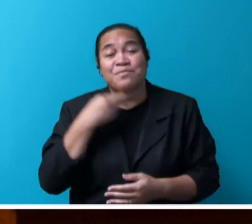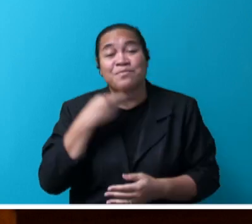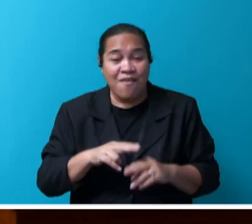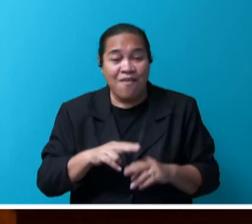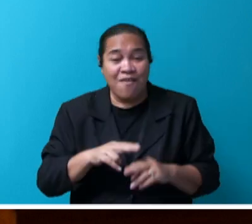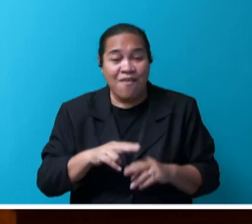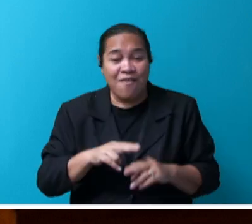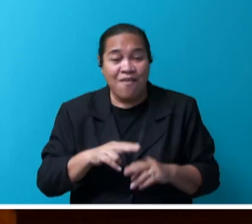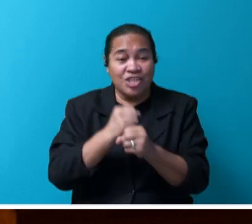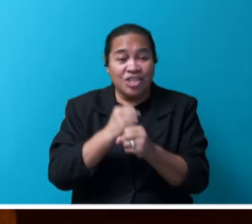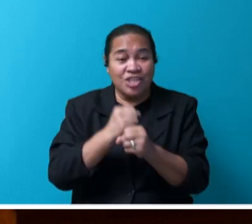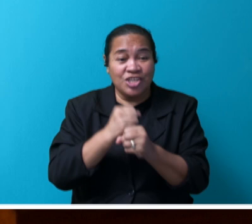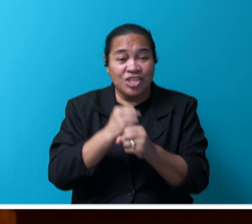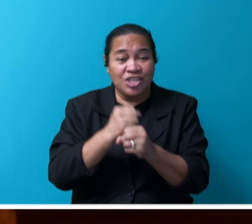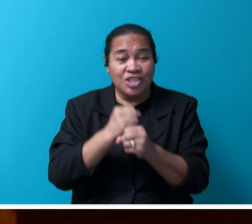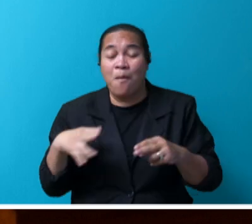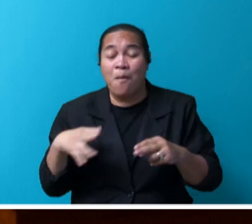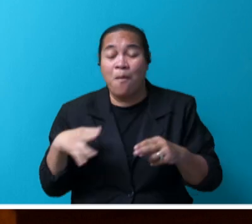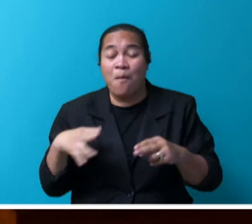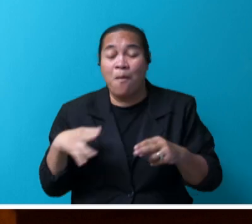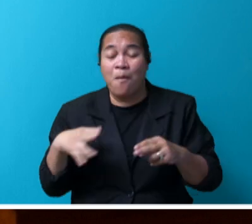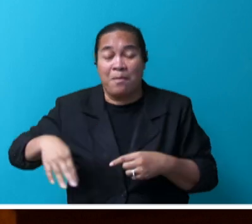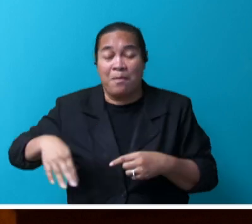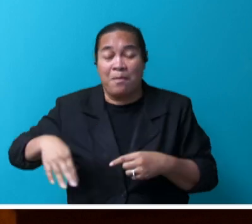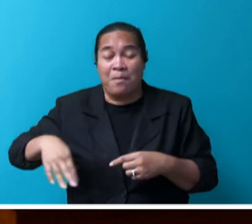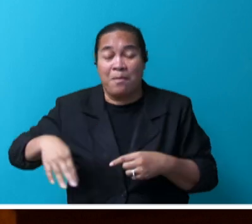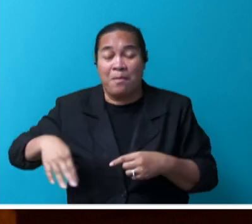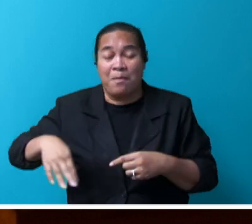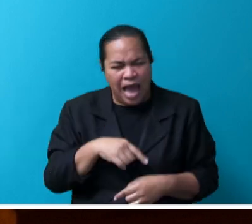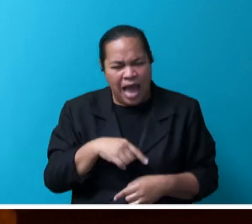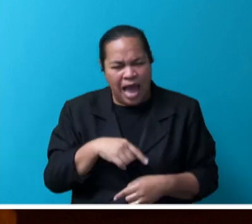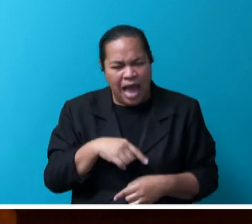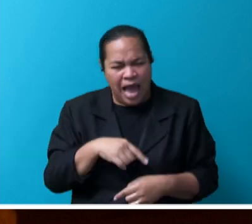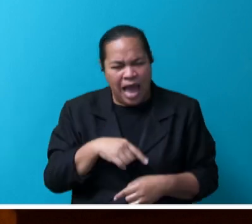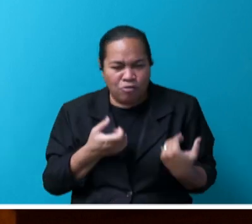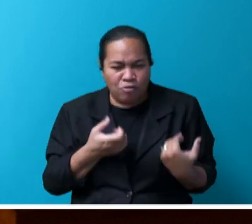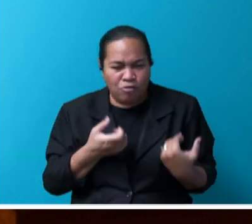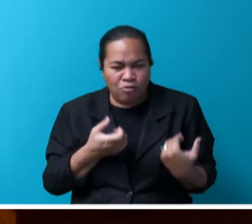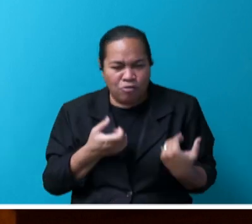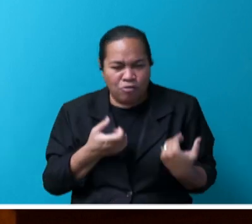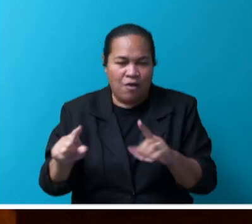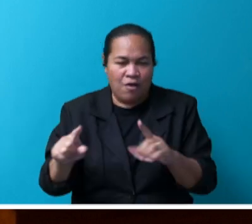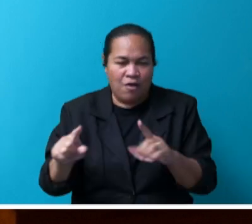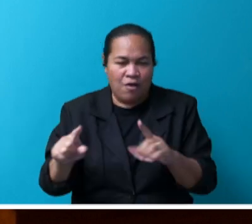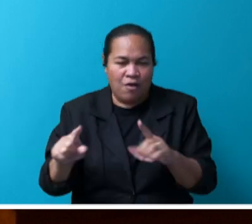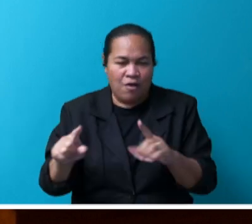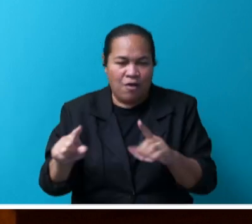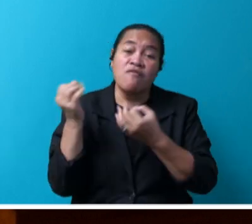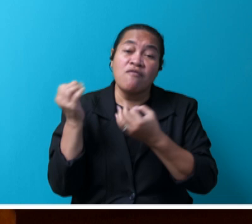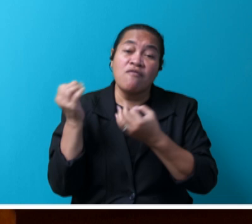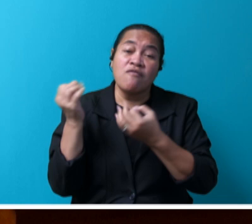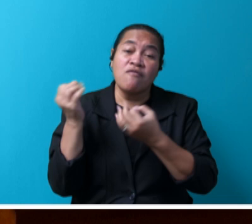Mr. Speaker, sir, thank you for the opportunity to speak and respond to the budget address. I am pleased to express my